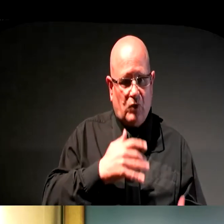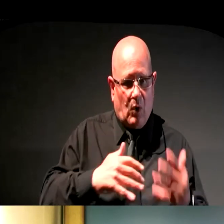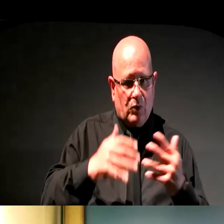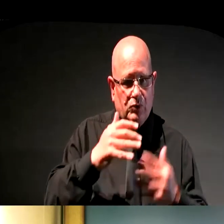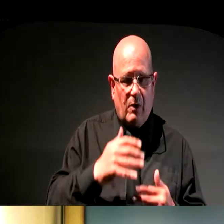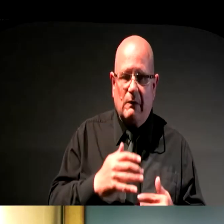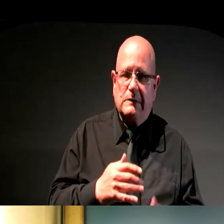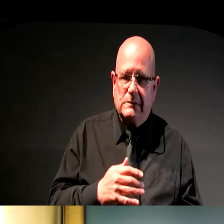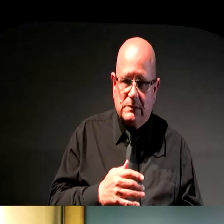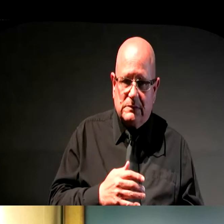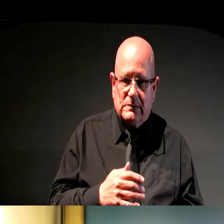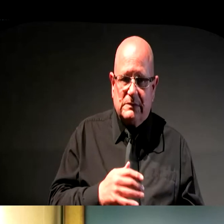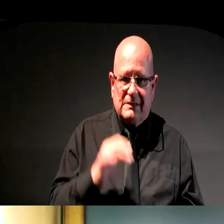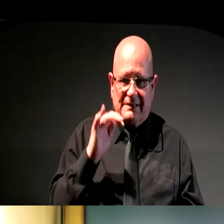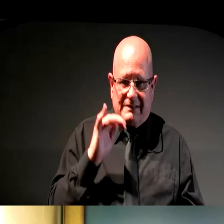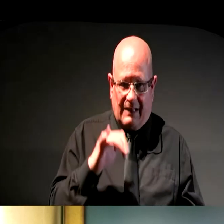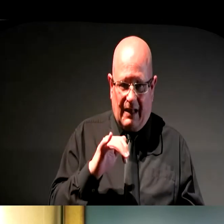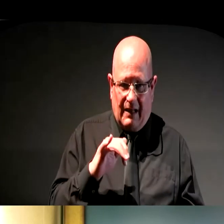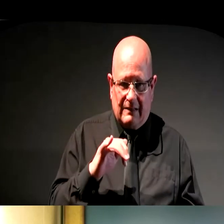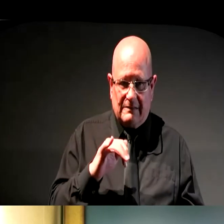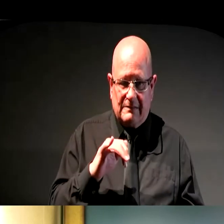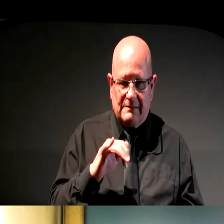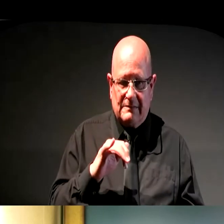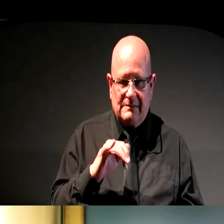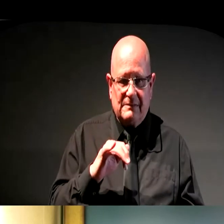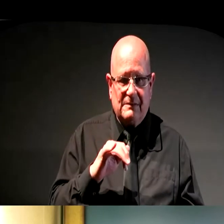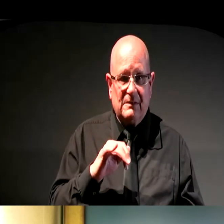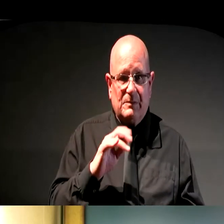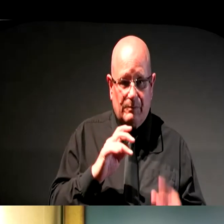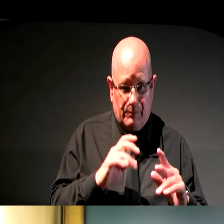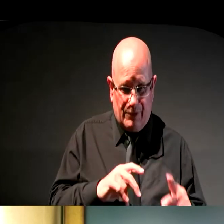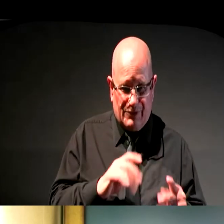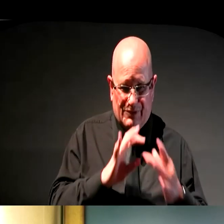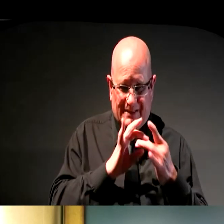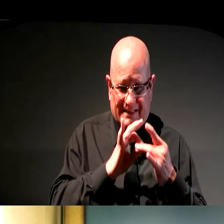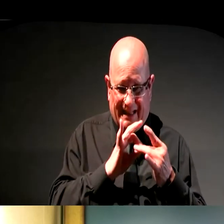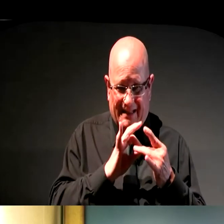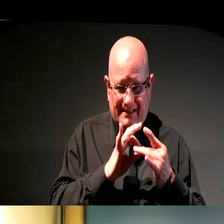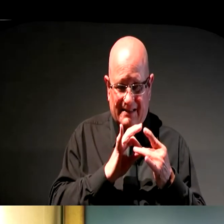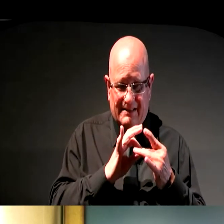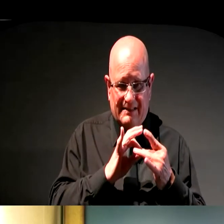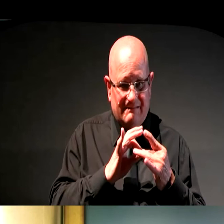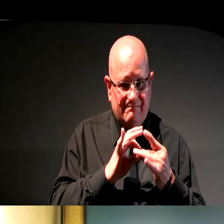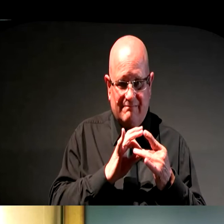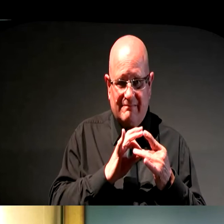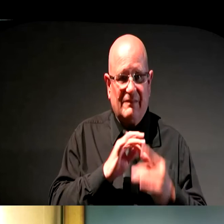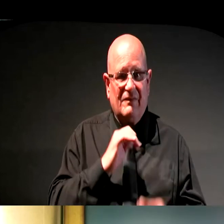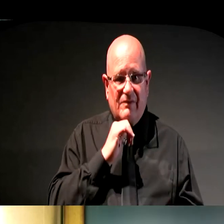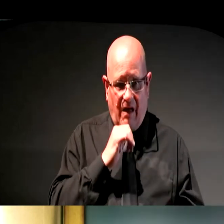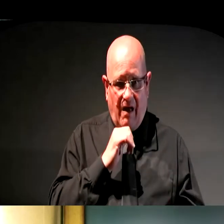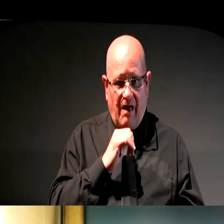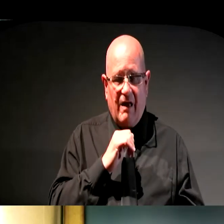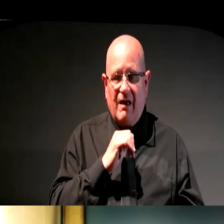fault, it's the personal connections that are rewarded. It's not, did you perform? It's who do you